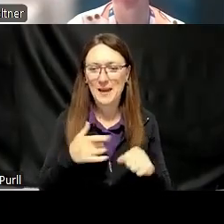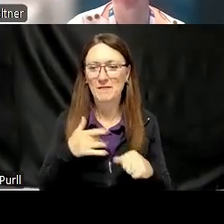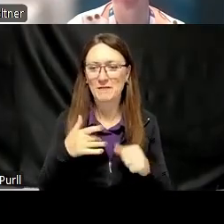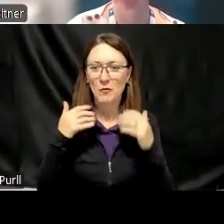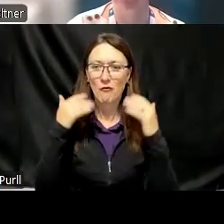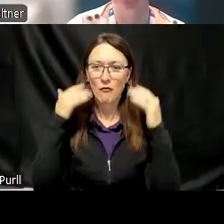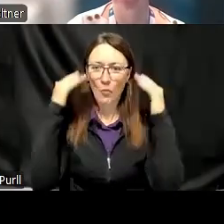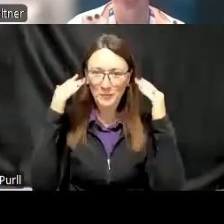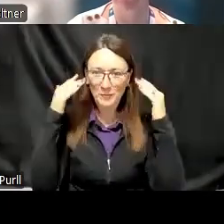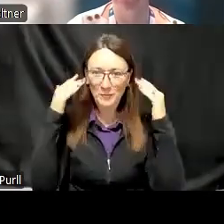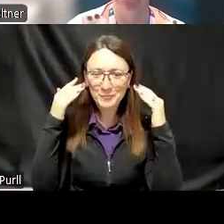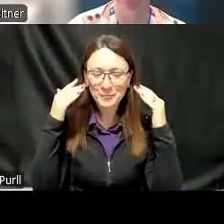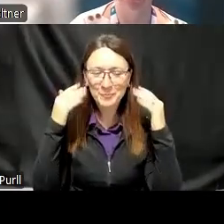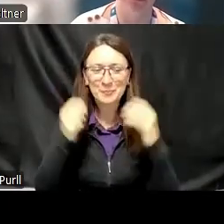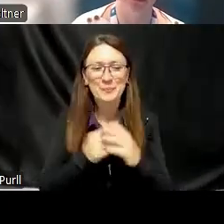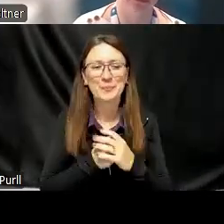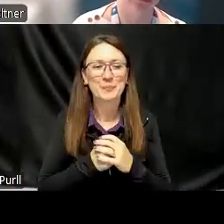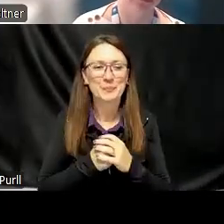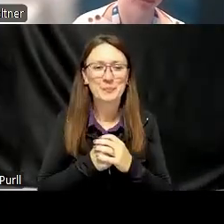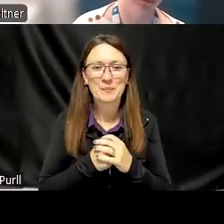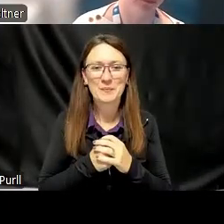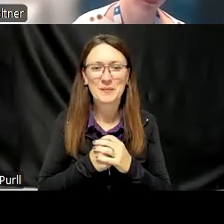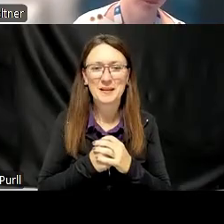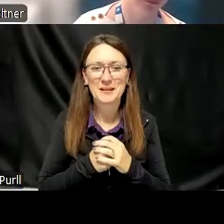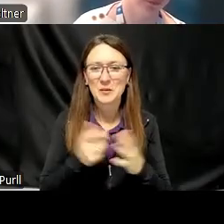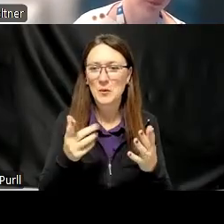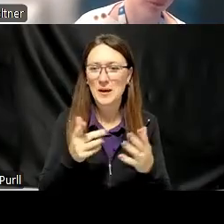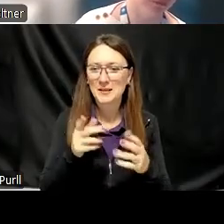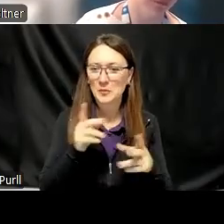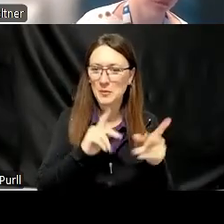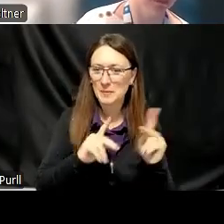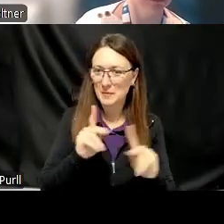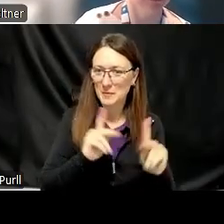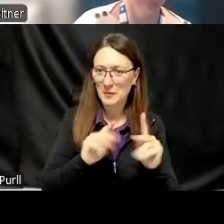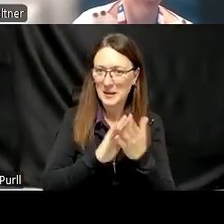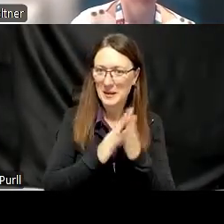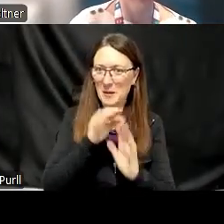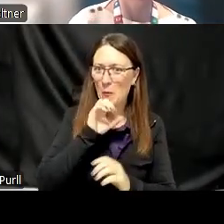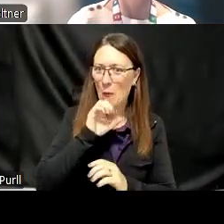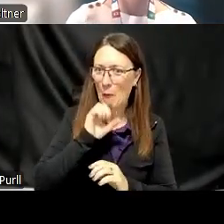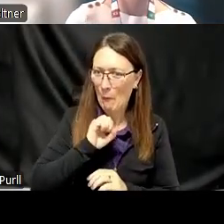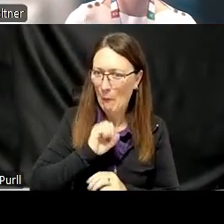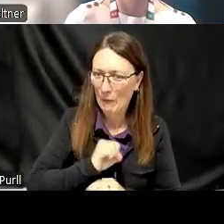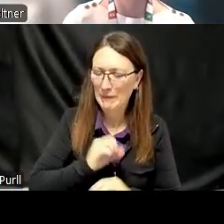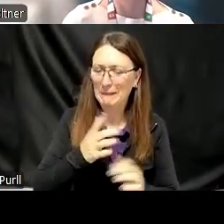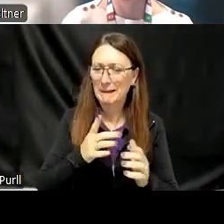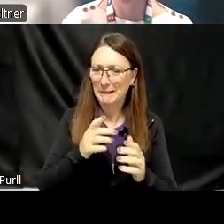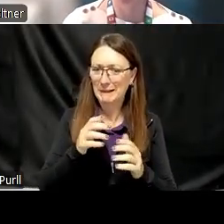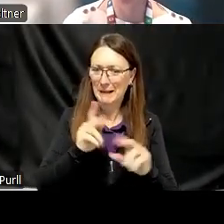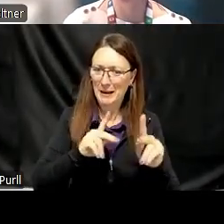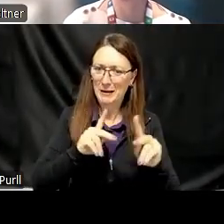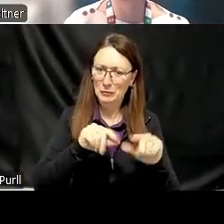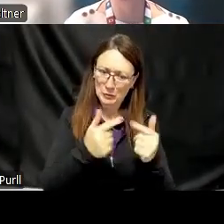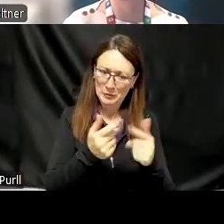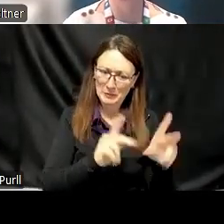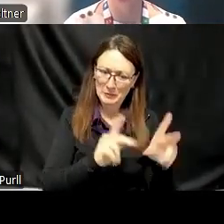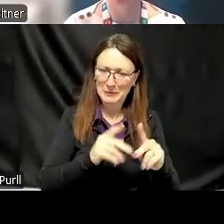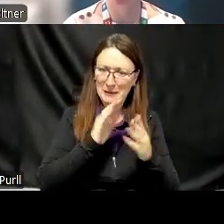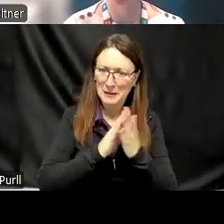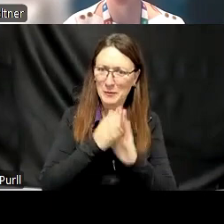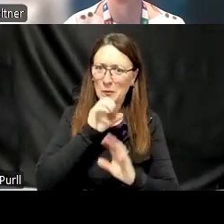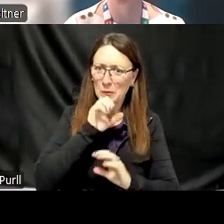as the population ages, we have an aging population, and I feel like hearing loss and